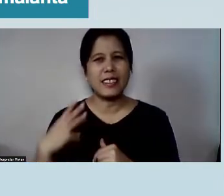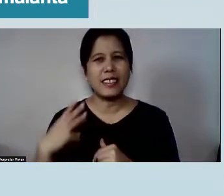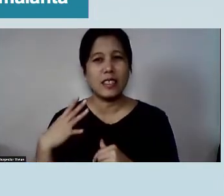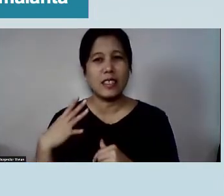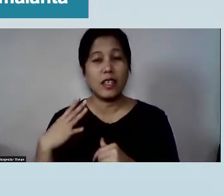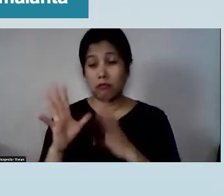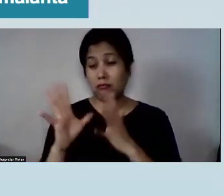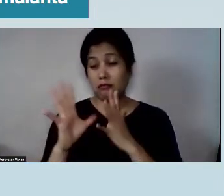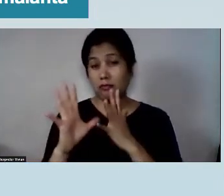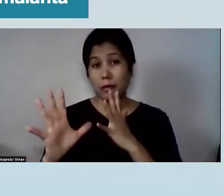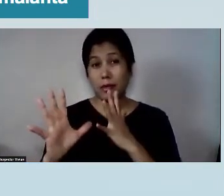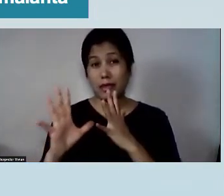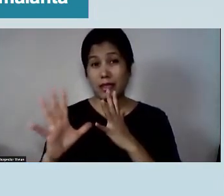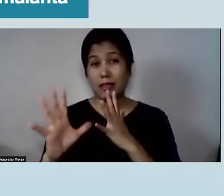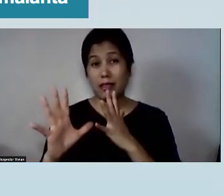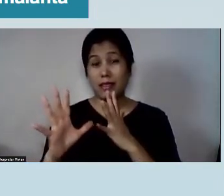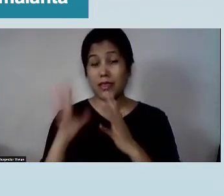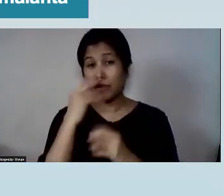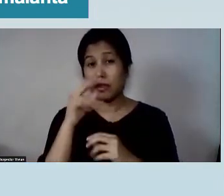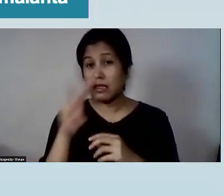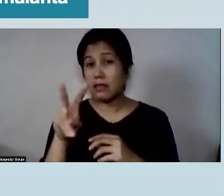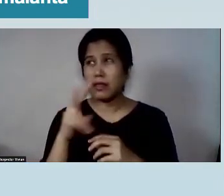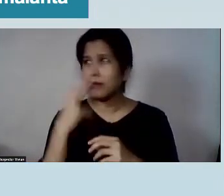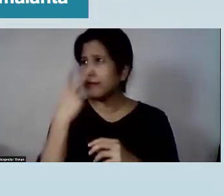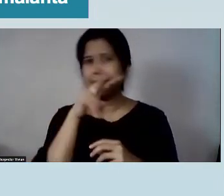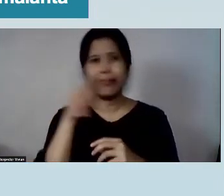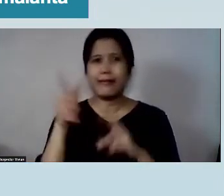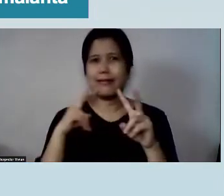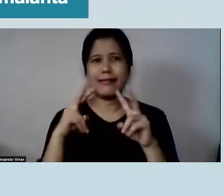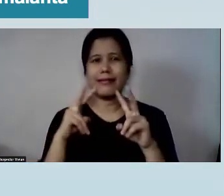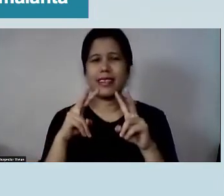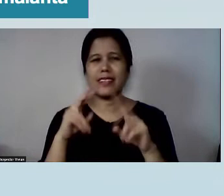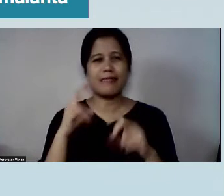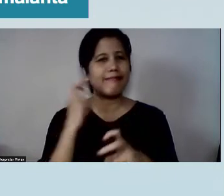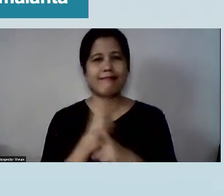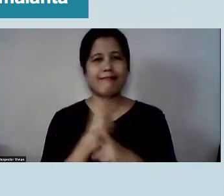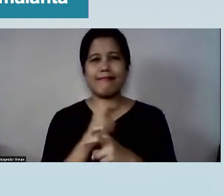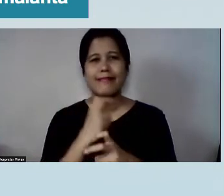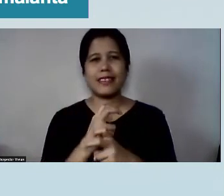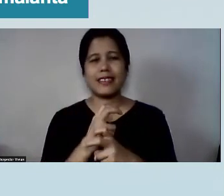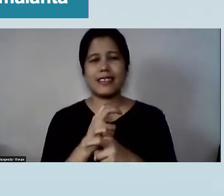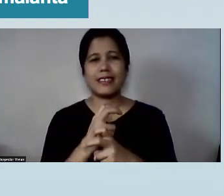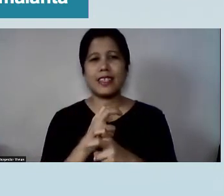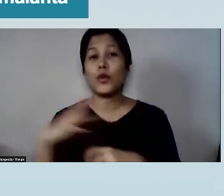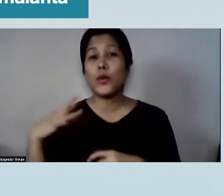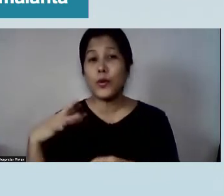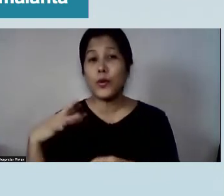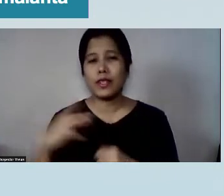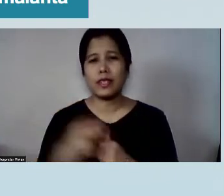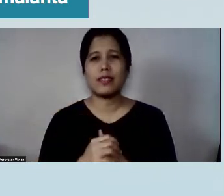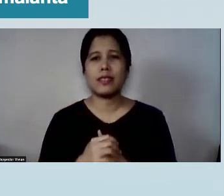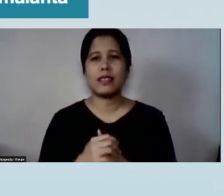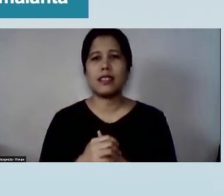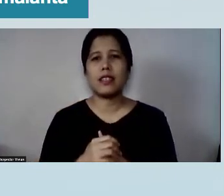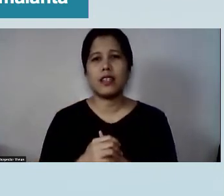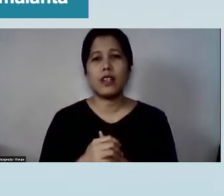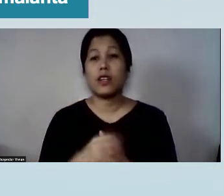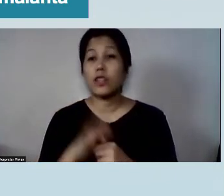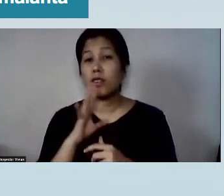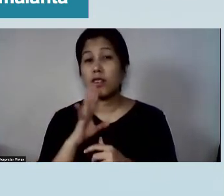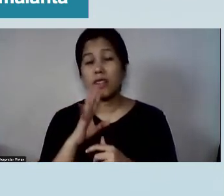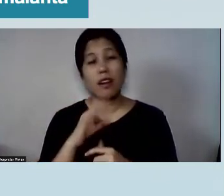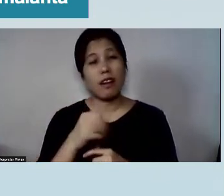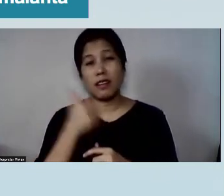ka sa takilya, gusto mo mauna ka, tas tingin ka ng tingin. Difficulty waiting their turn, pushes past other children during games, talks over